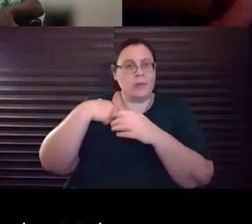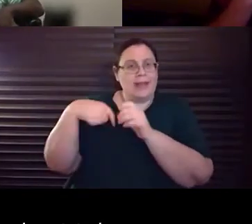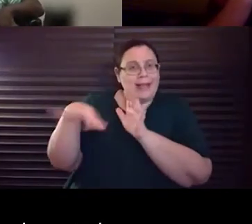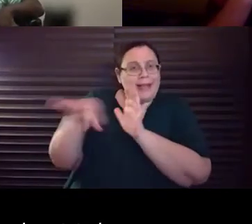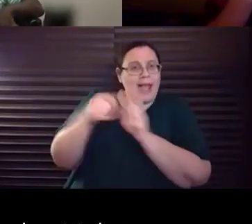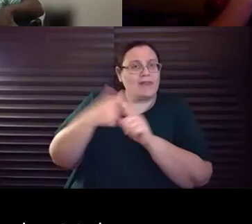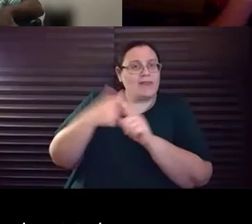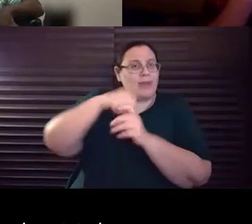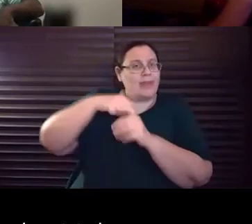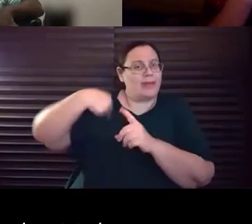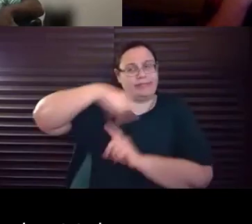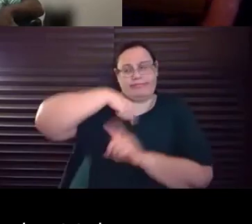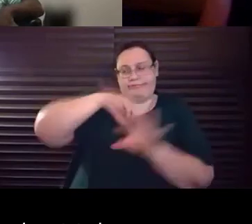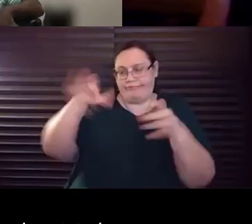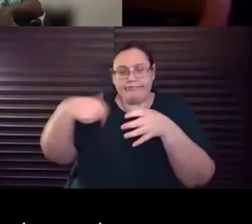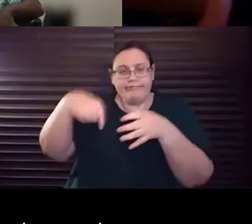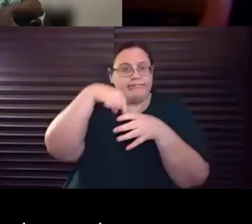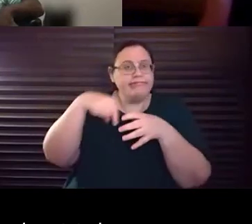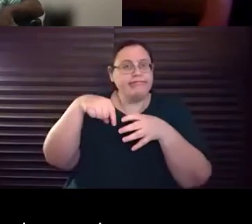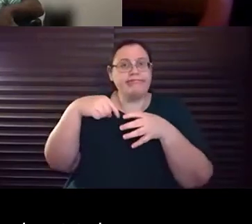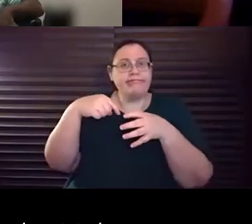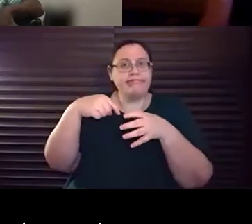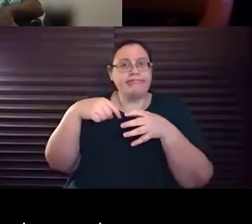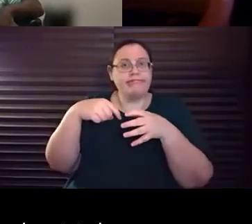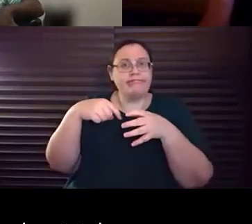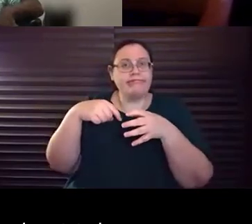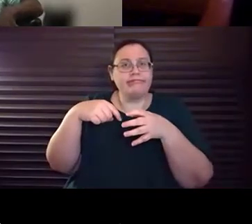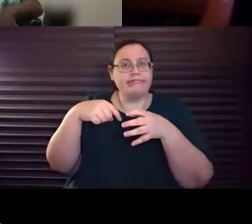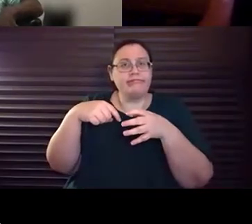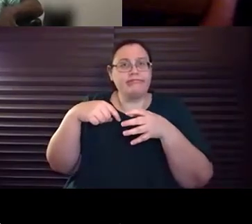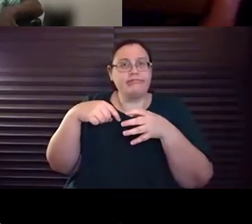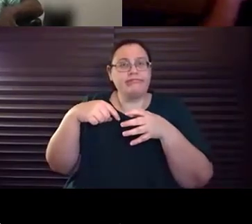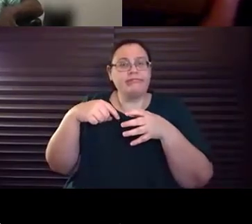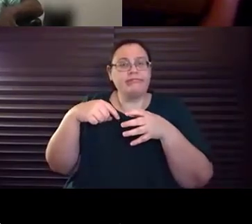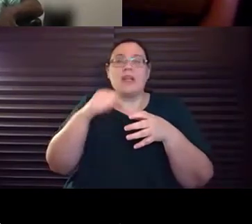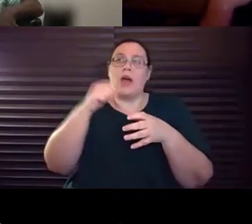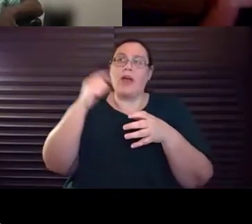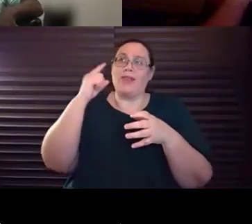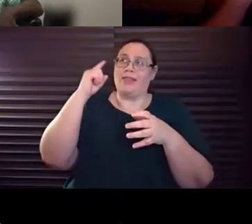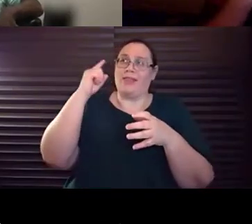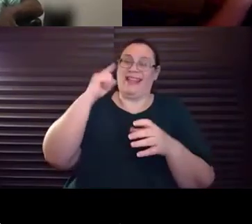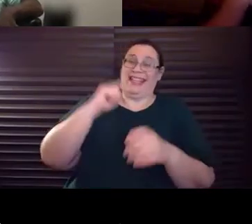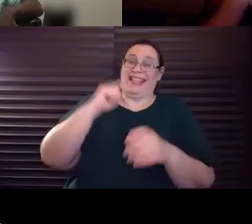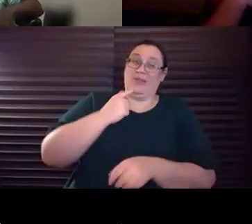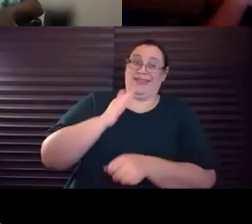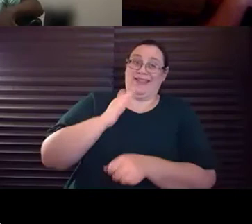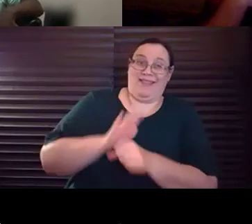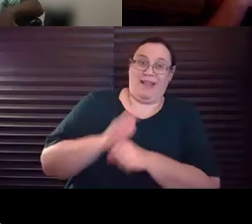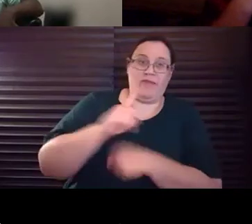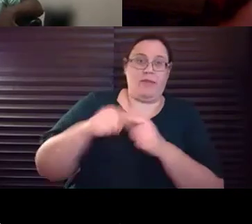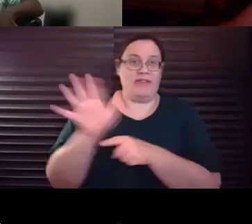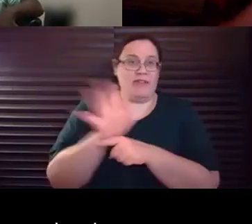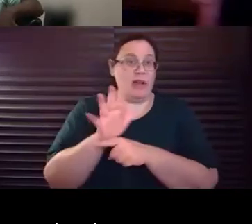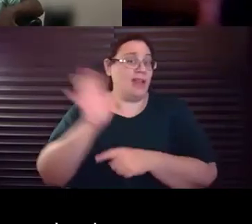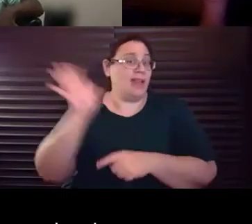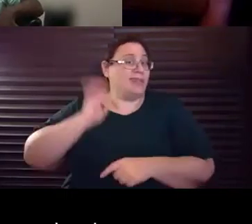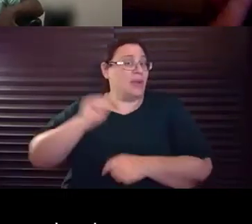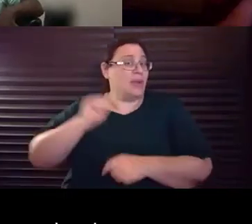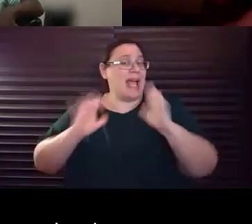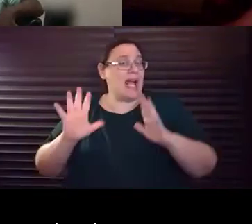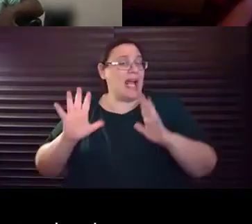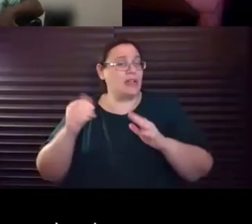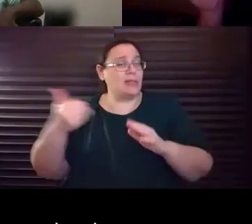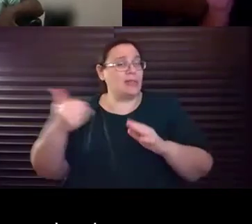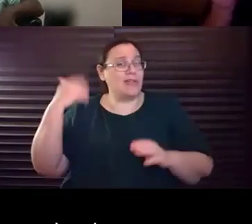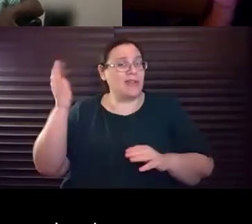internally, hadn't taken the film seriously enough, in the sense that, like, I was an actor in some of the past films. I'm a horrible actor. I